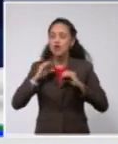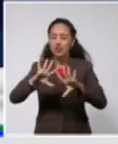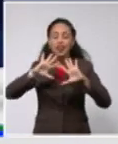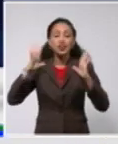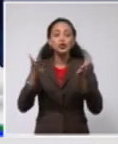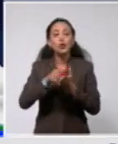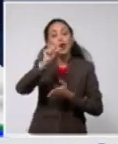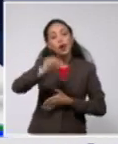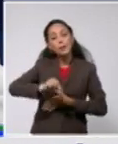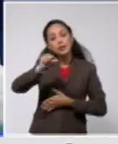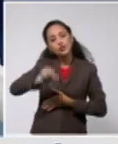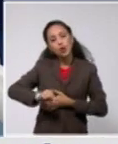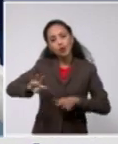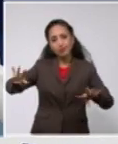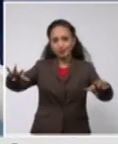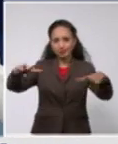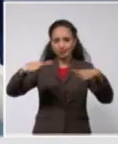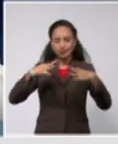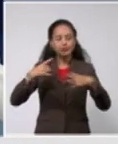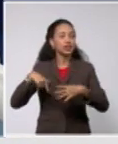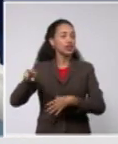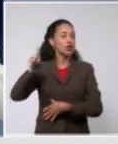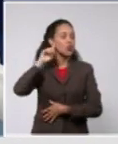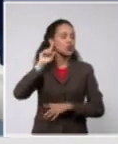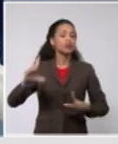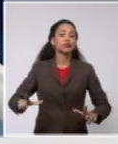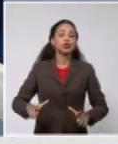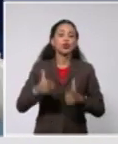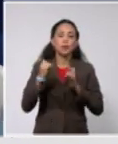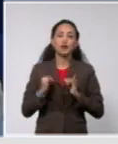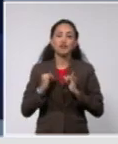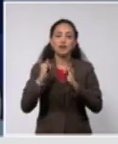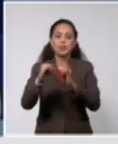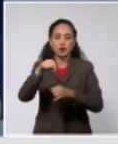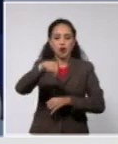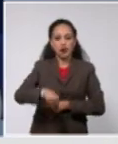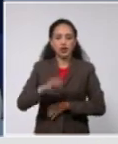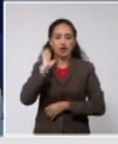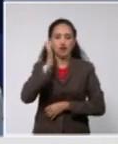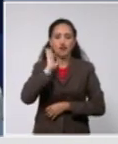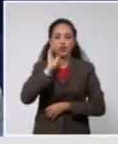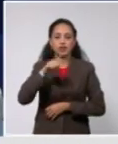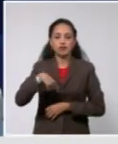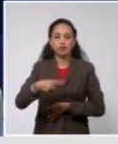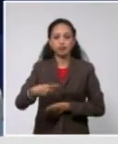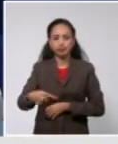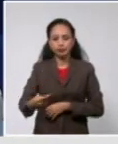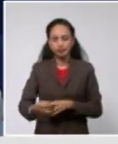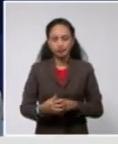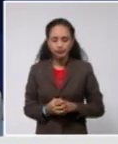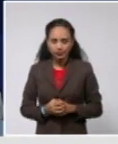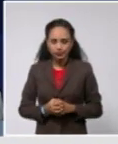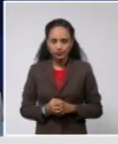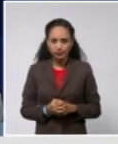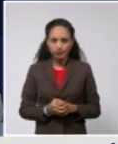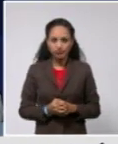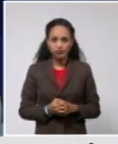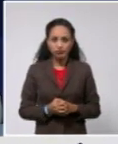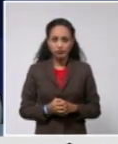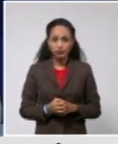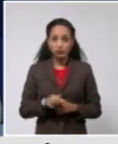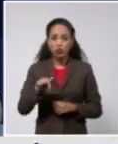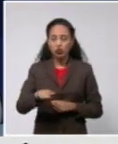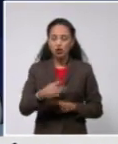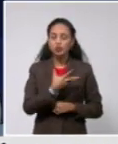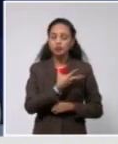interpreter, and good morning to everyone tuned in to this briefing. We start today's press conference with